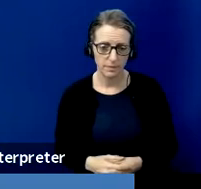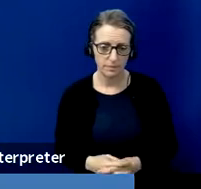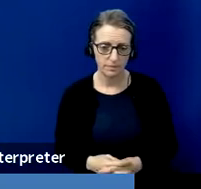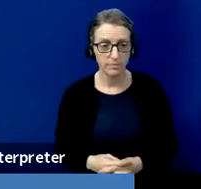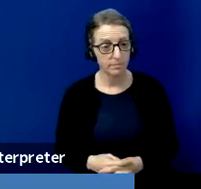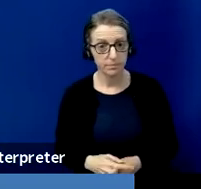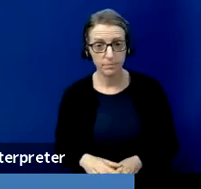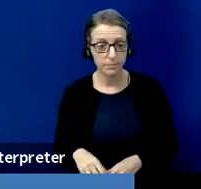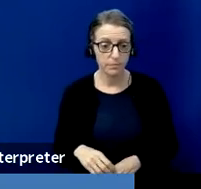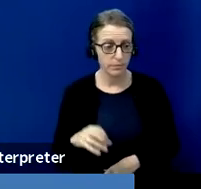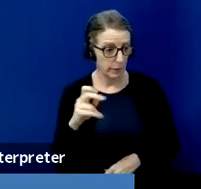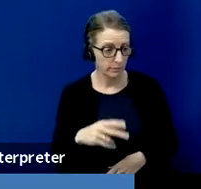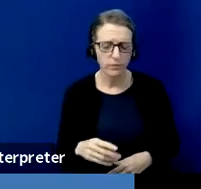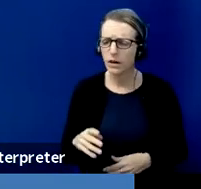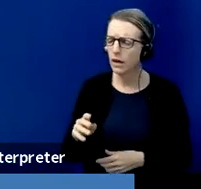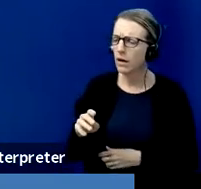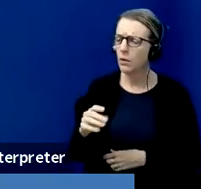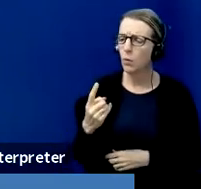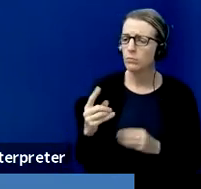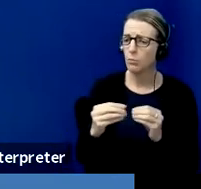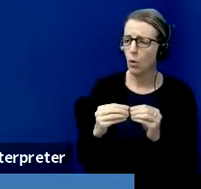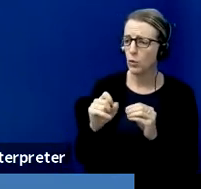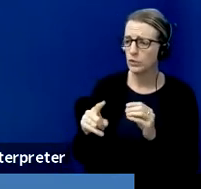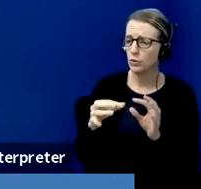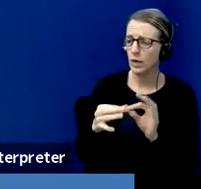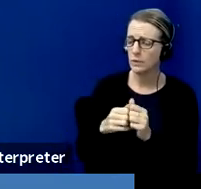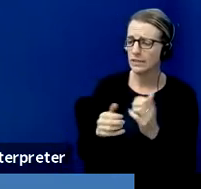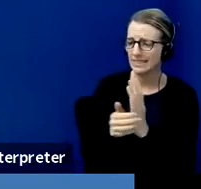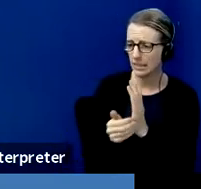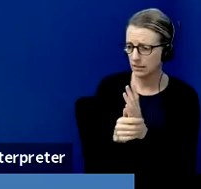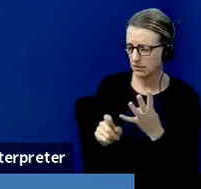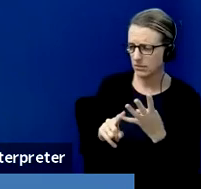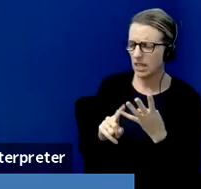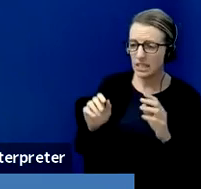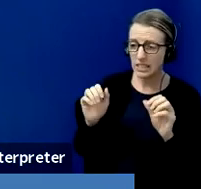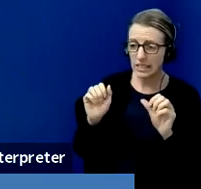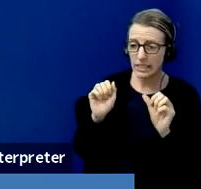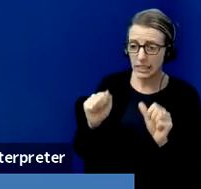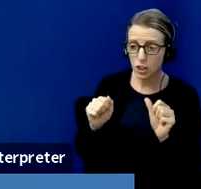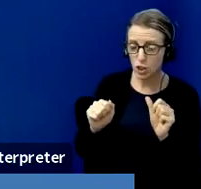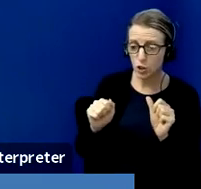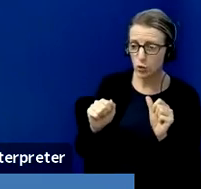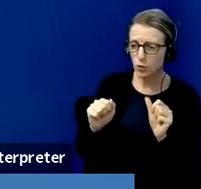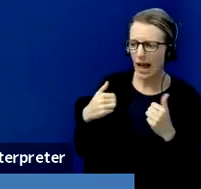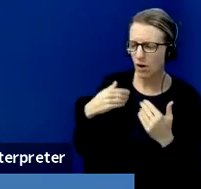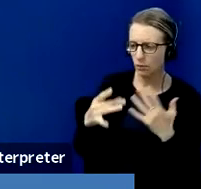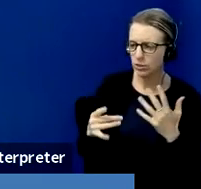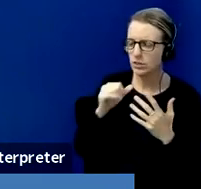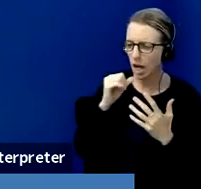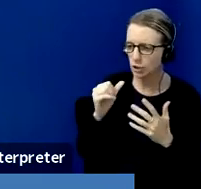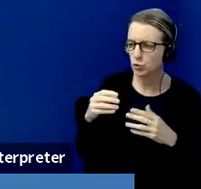Okay. One other question about skills for right now. Can you opt to not give a skill rating stars?